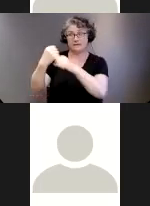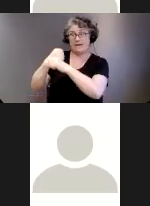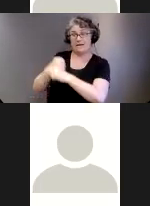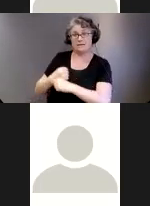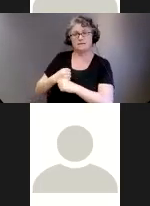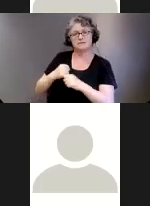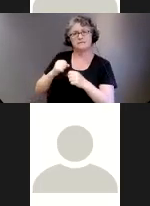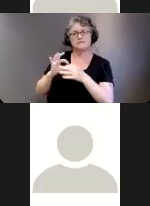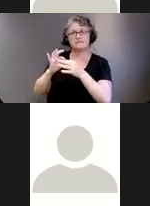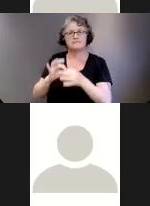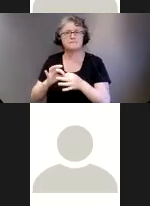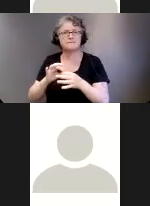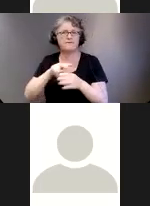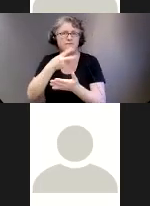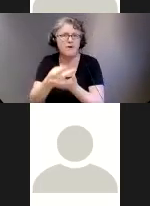and injuries,